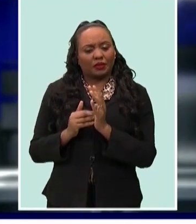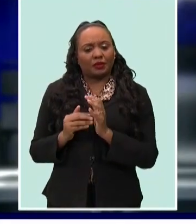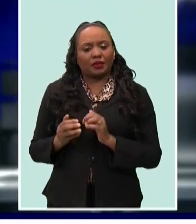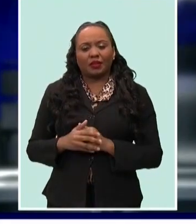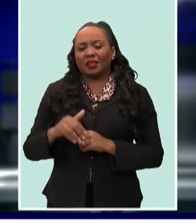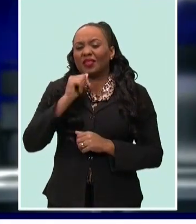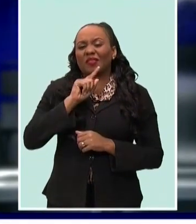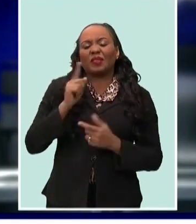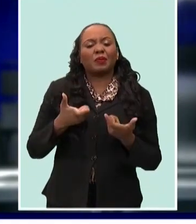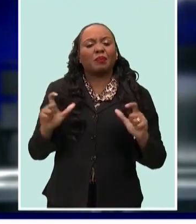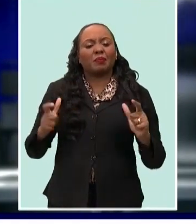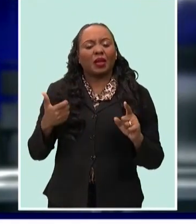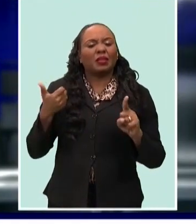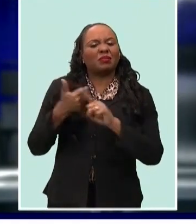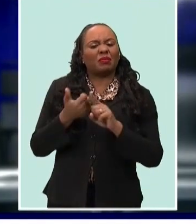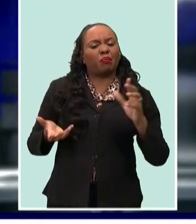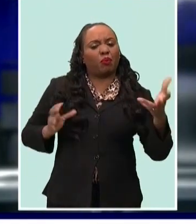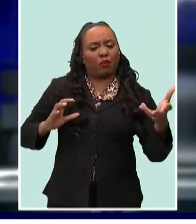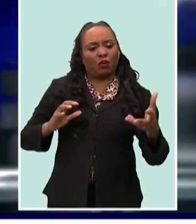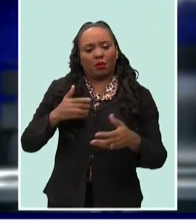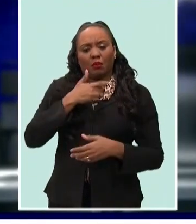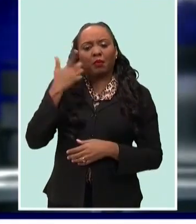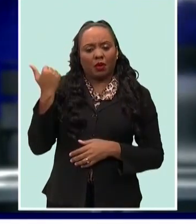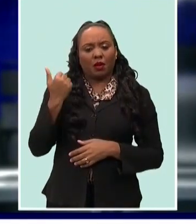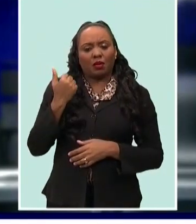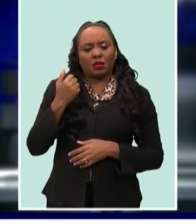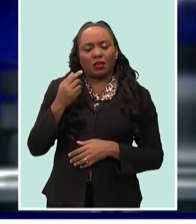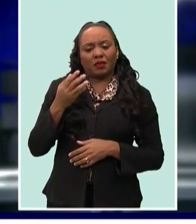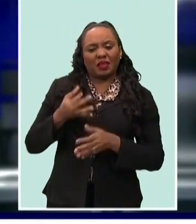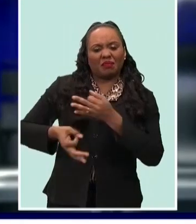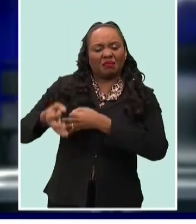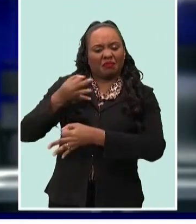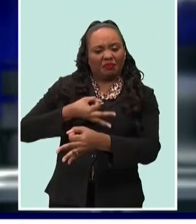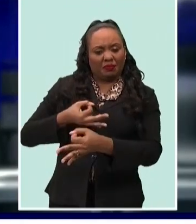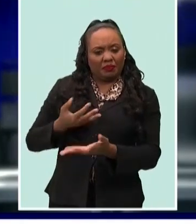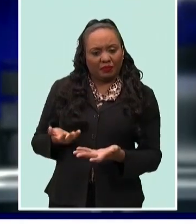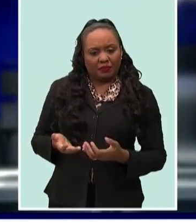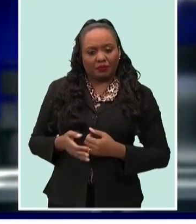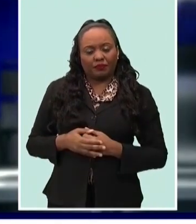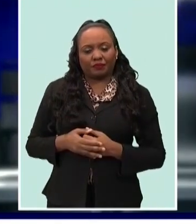and they don't expect to suffer a major blow from the ongoing grounding of Boeing